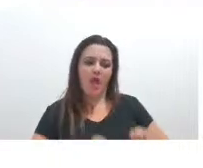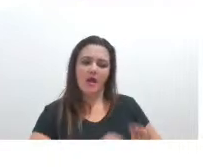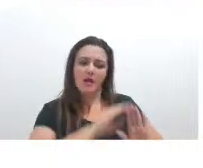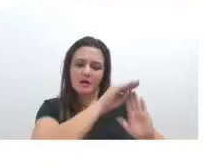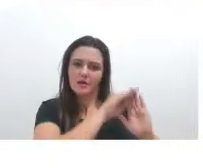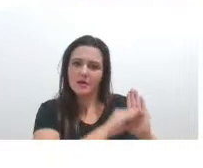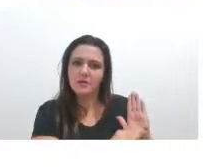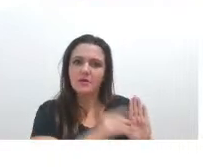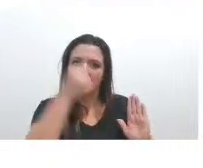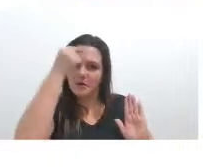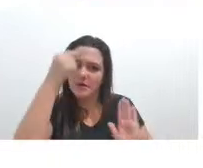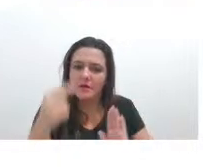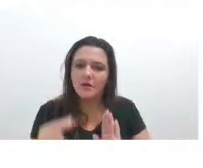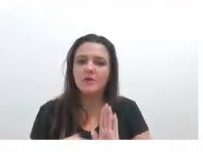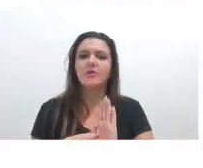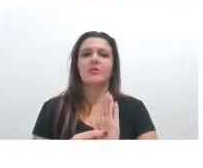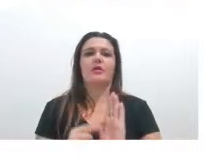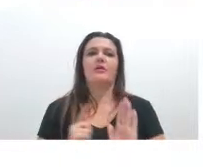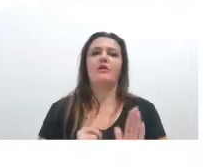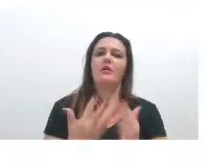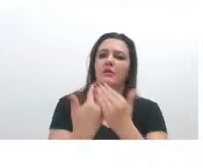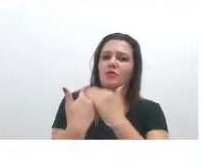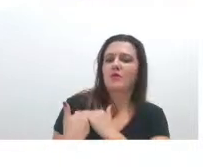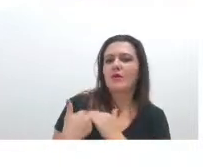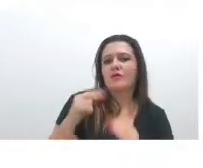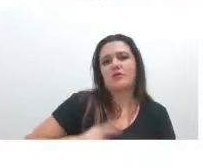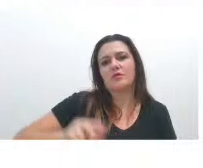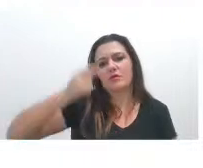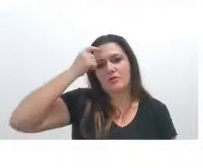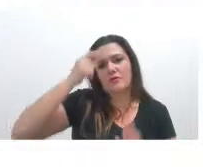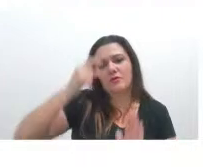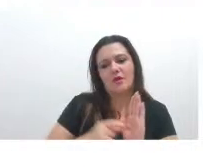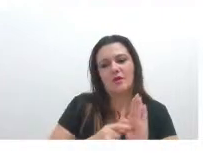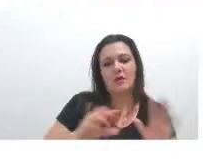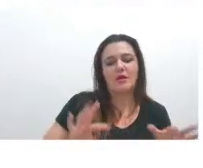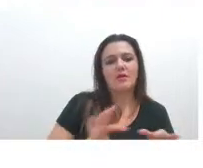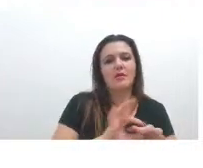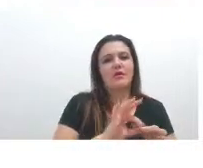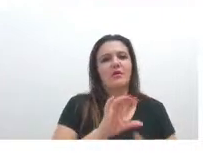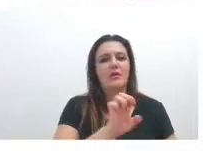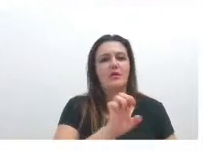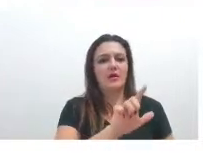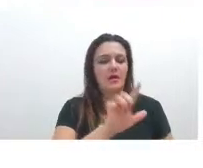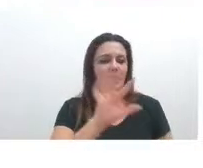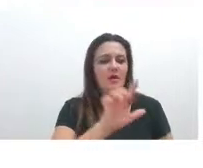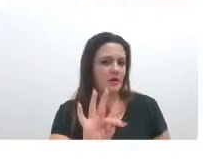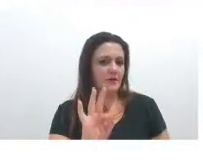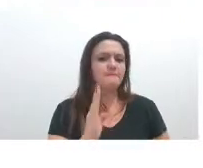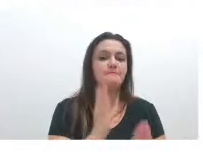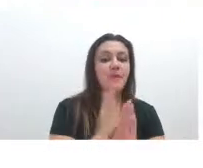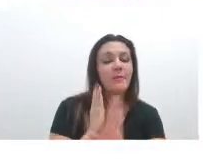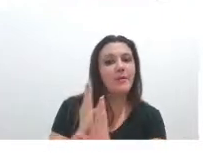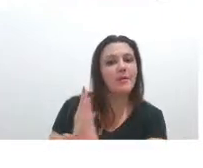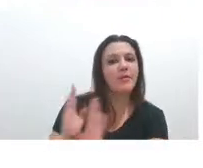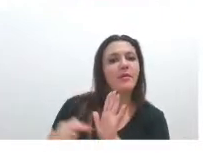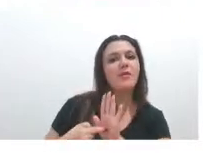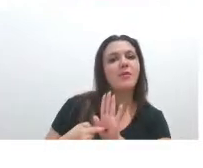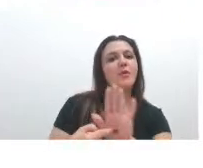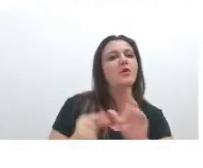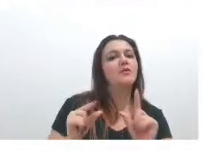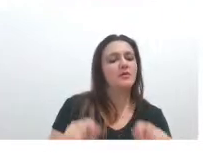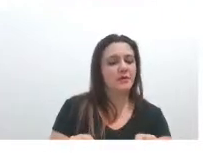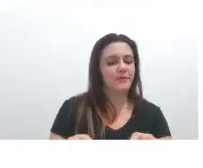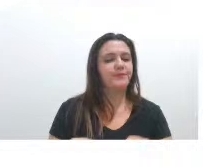of AI in ELT. Our findings point us towards future activity. First, we need to agree